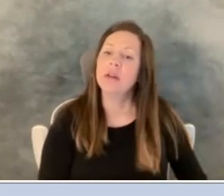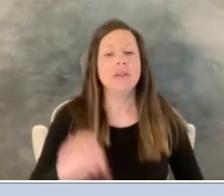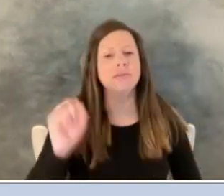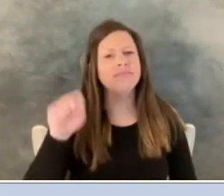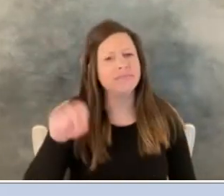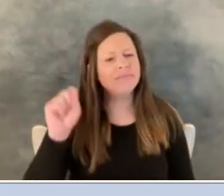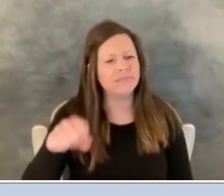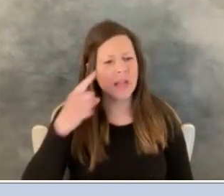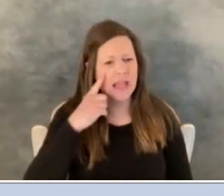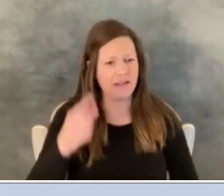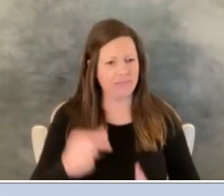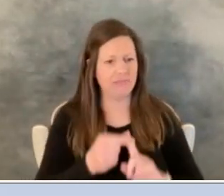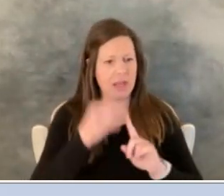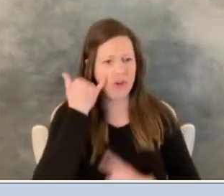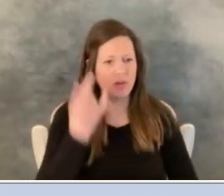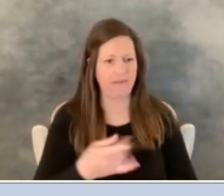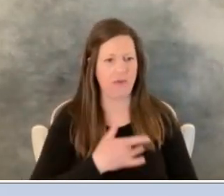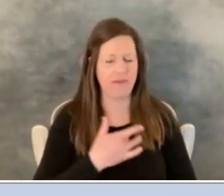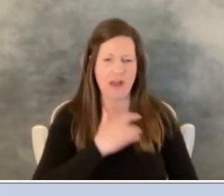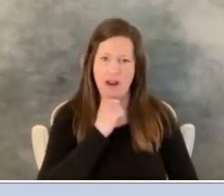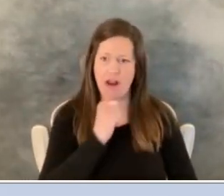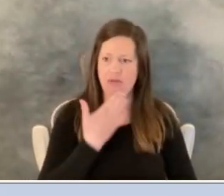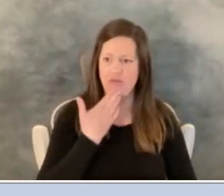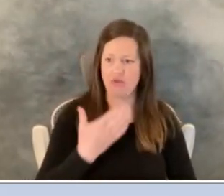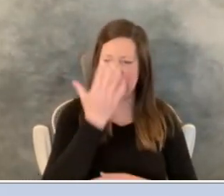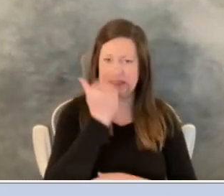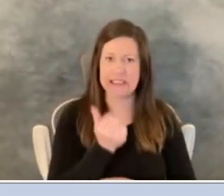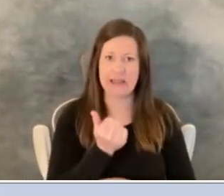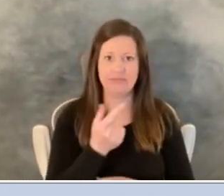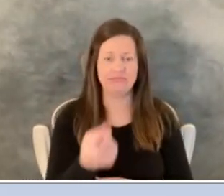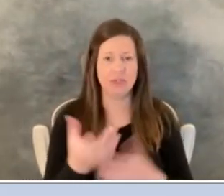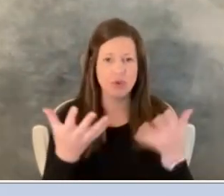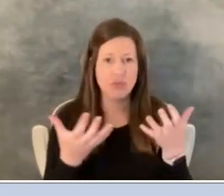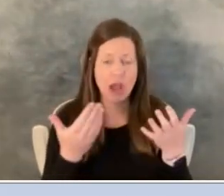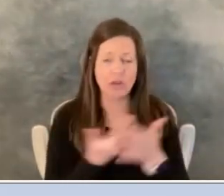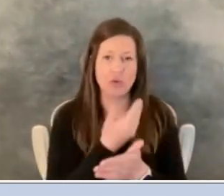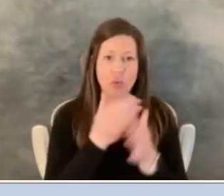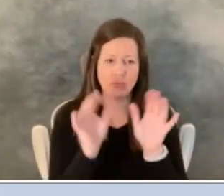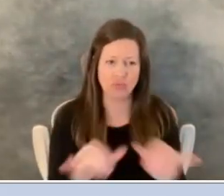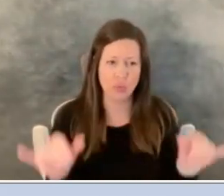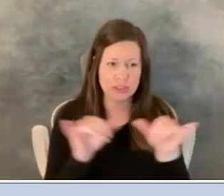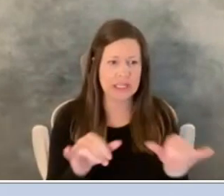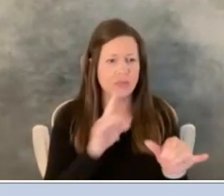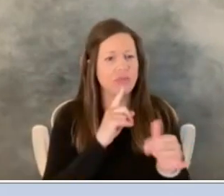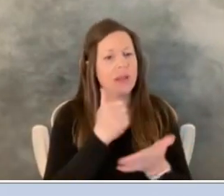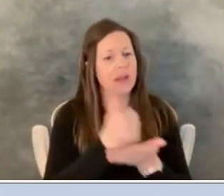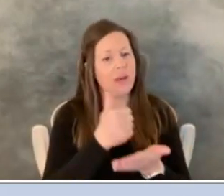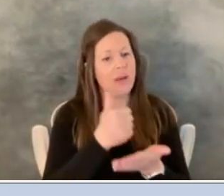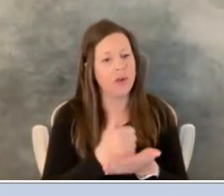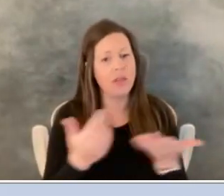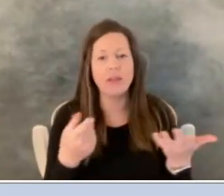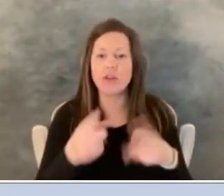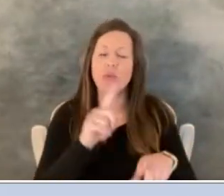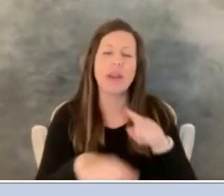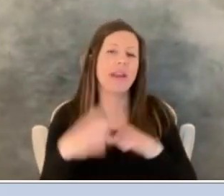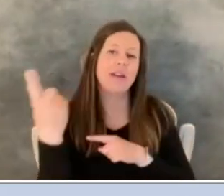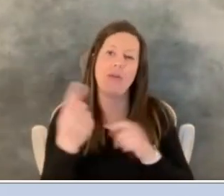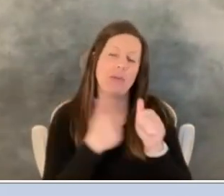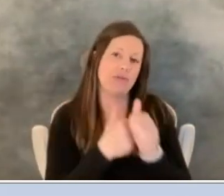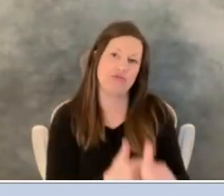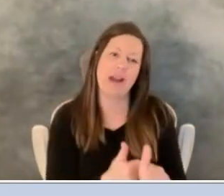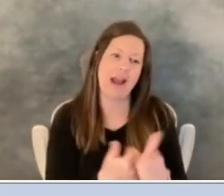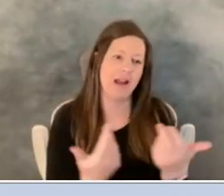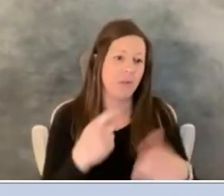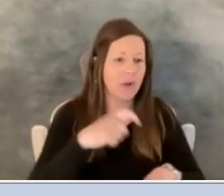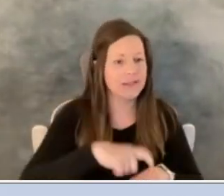you're trying to get into a good sleep hygiene, is really helpful, because you cannot always track, okay, what time I went to bed, when I woke up, how